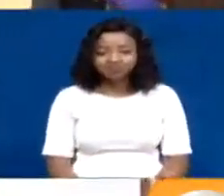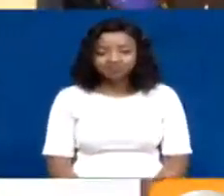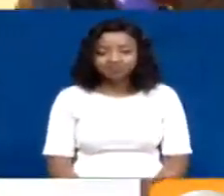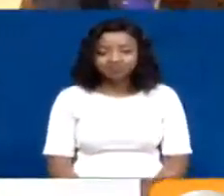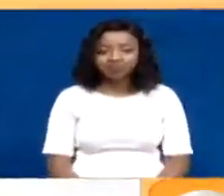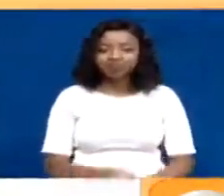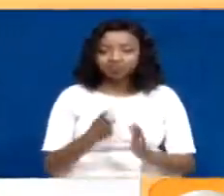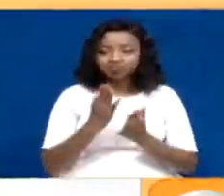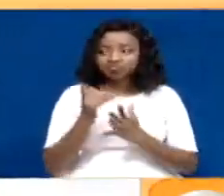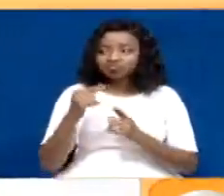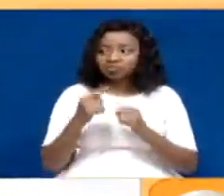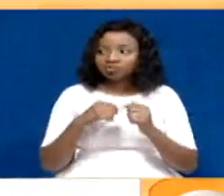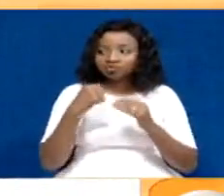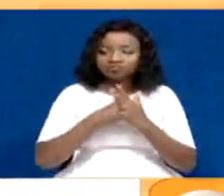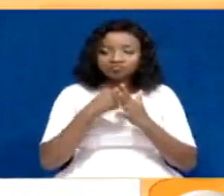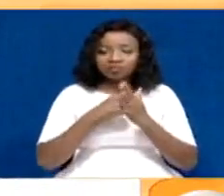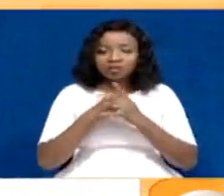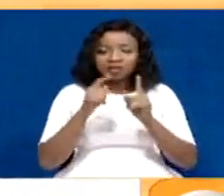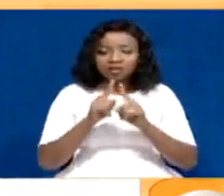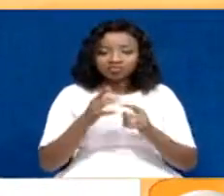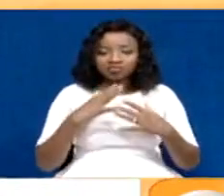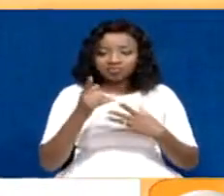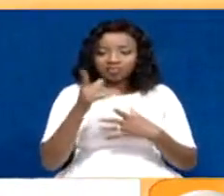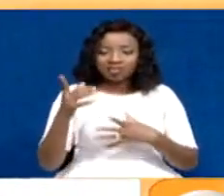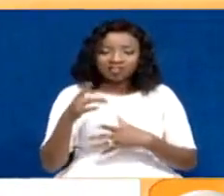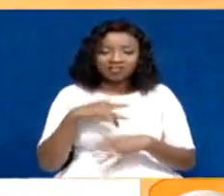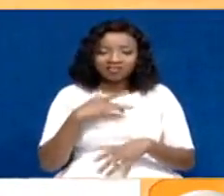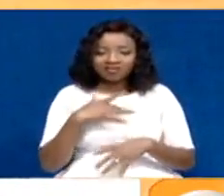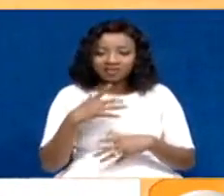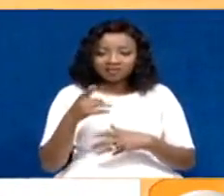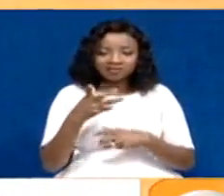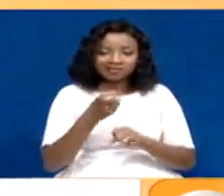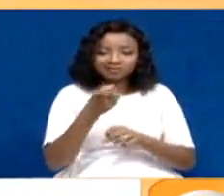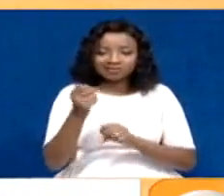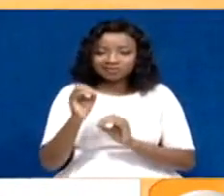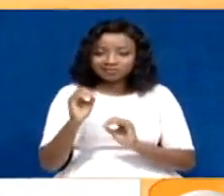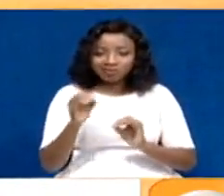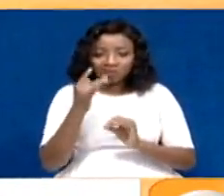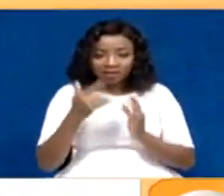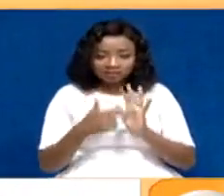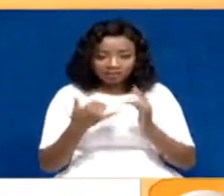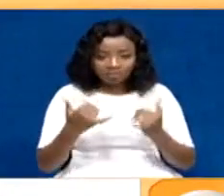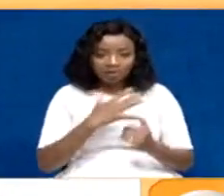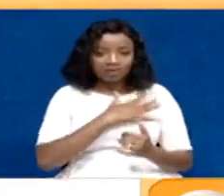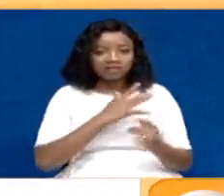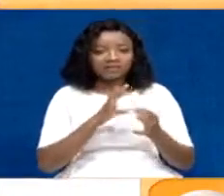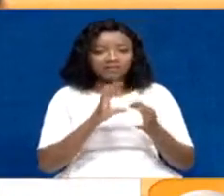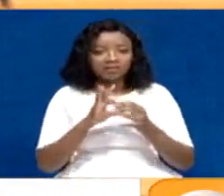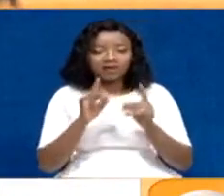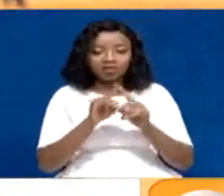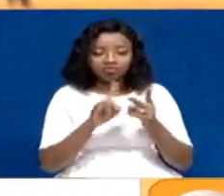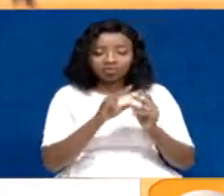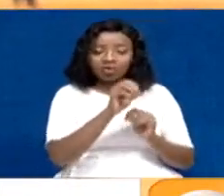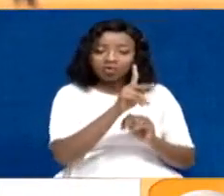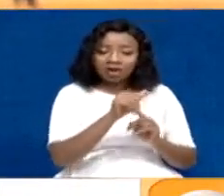of competing ambitions, mistrust and what he terms betrayal, not just from the now defunct NASA, but also within the One